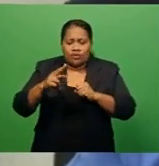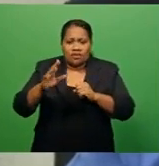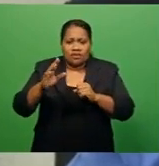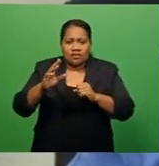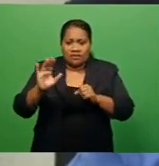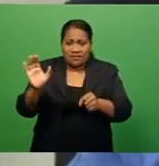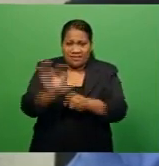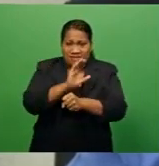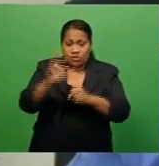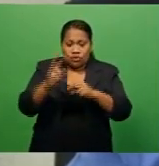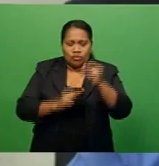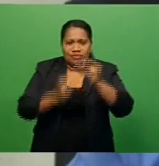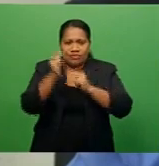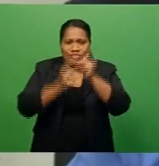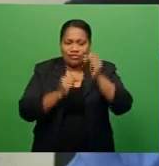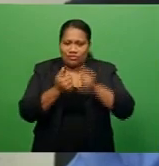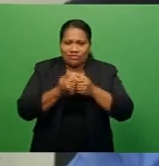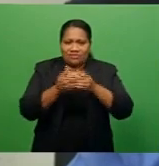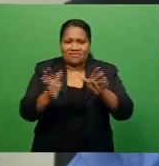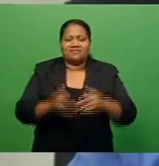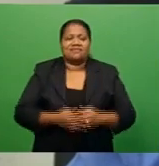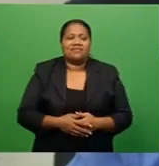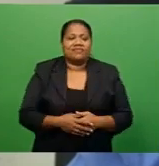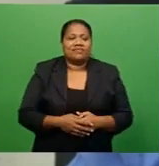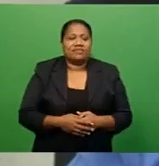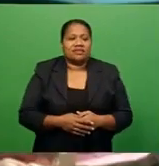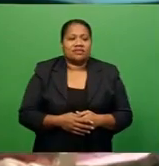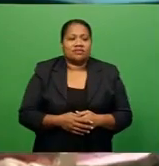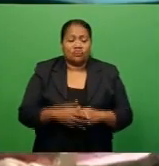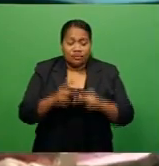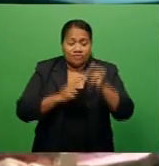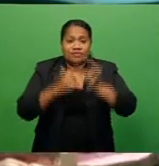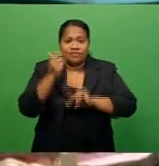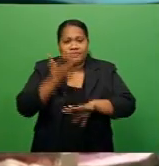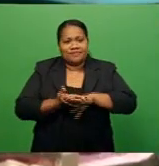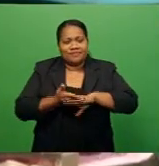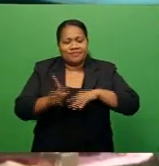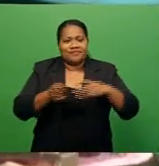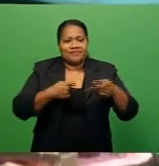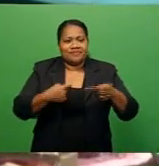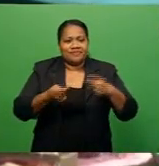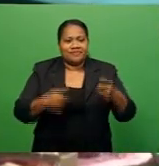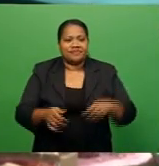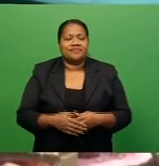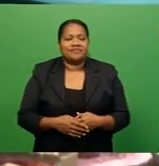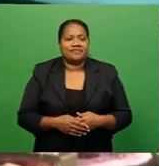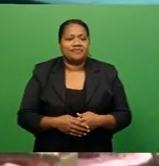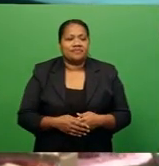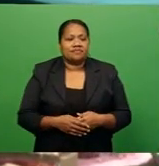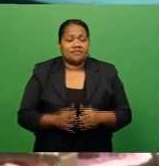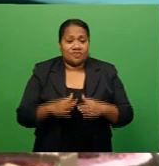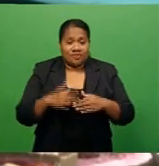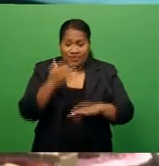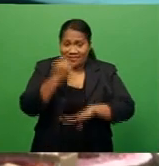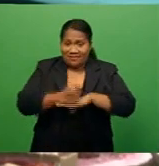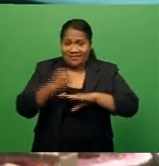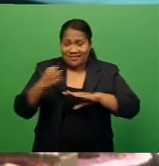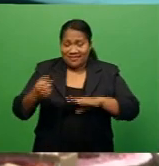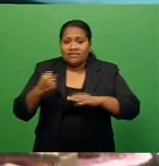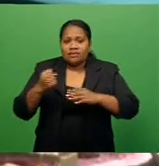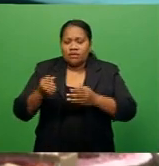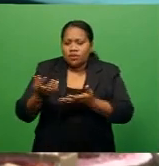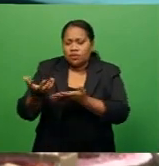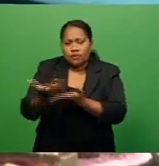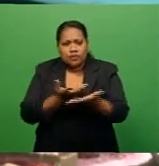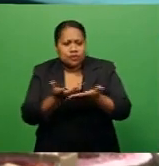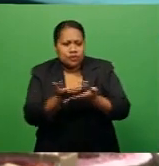the rebuilding, the construction of the new market. Relevant arms of government have been consulted about the construction of a new